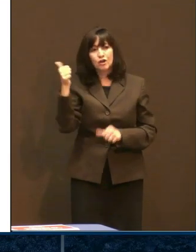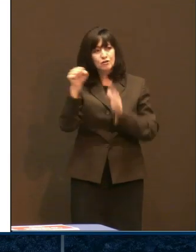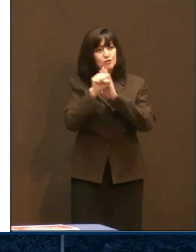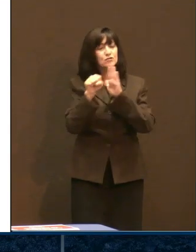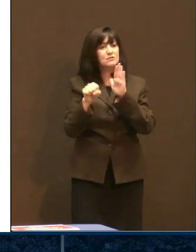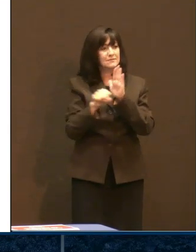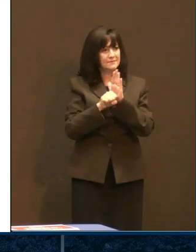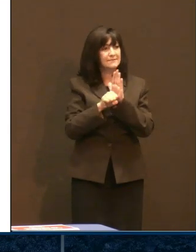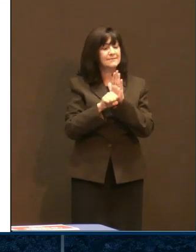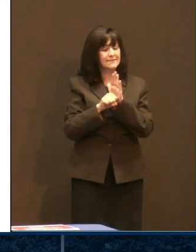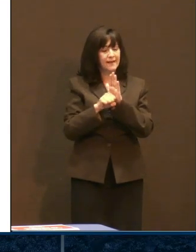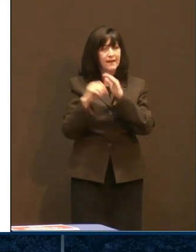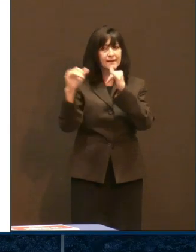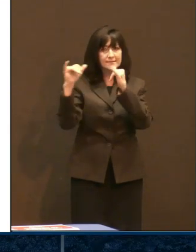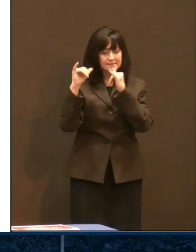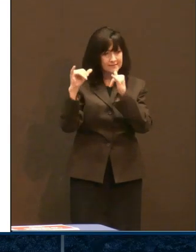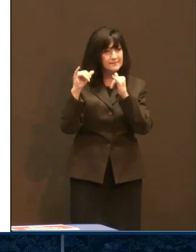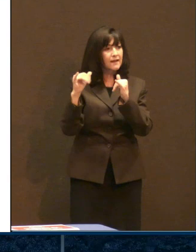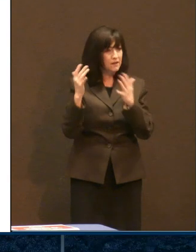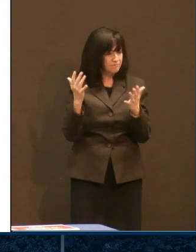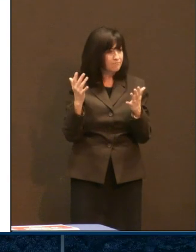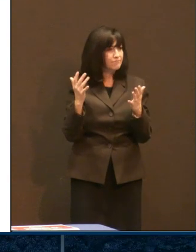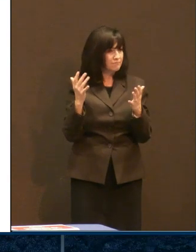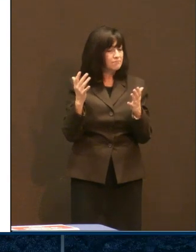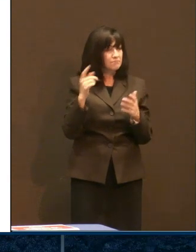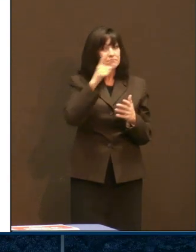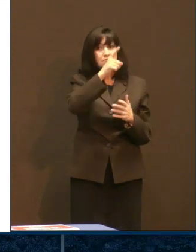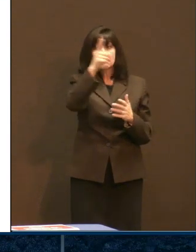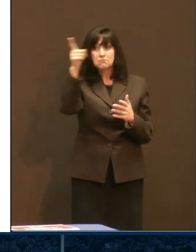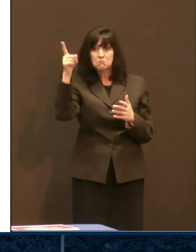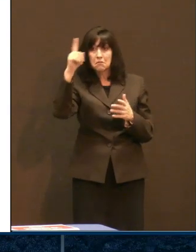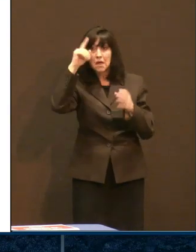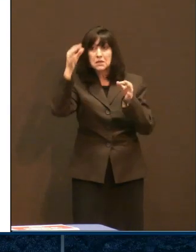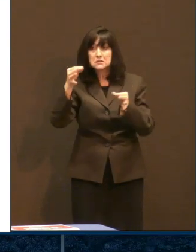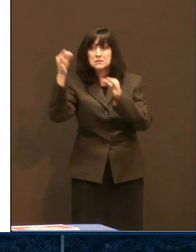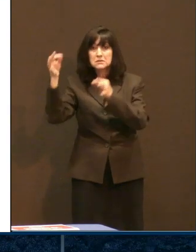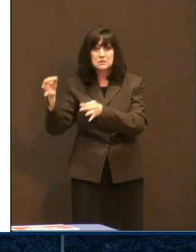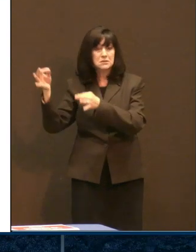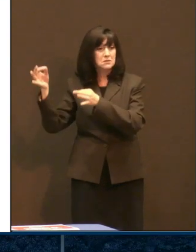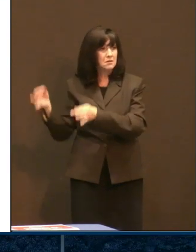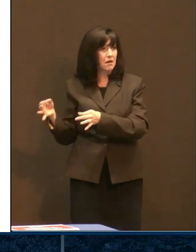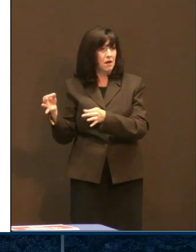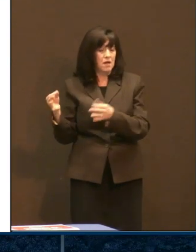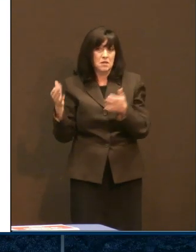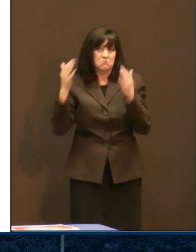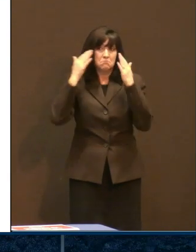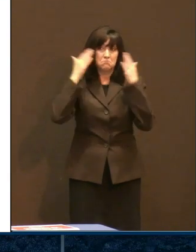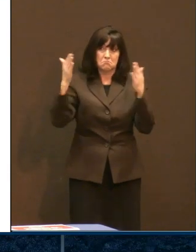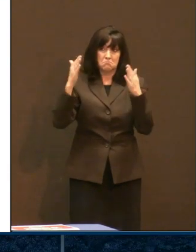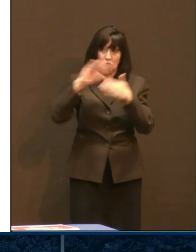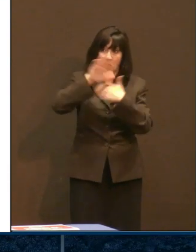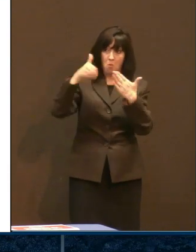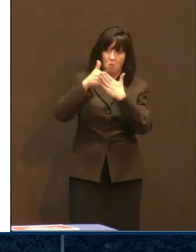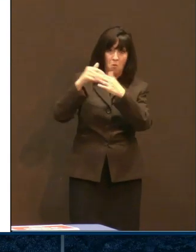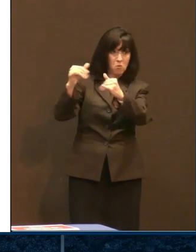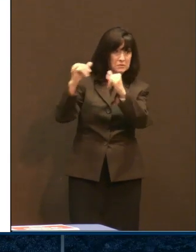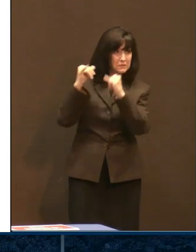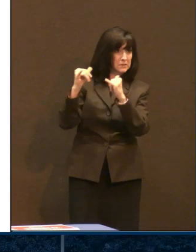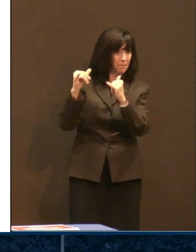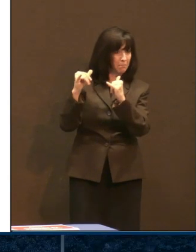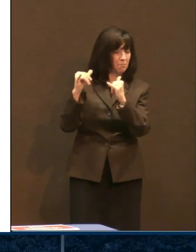and responsibility and authority to do what they're doing, but I know that they don't have the conditions on the ground